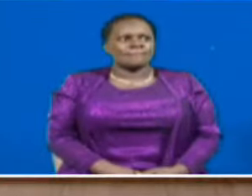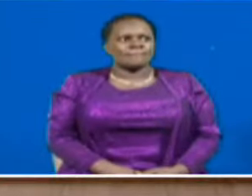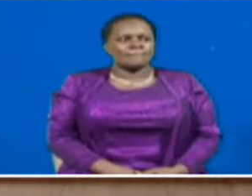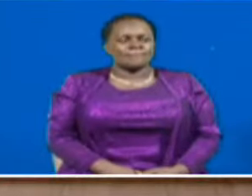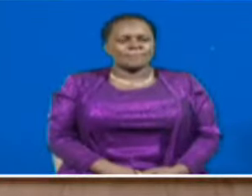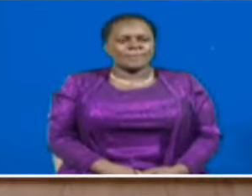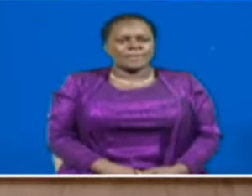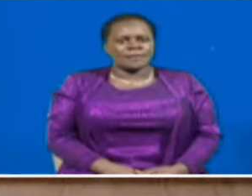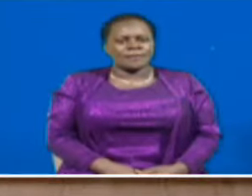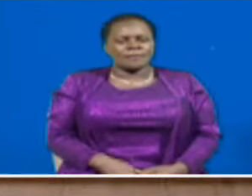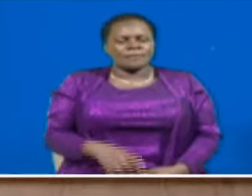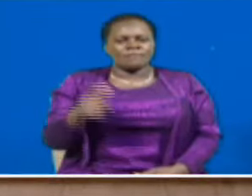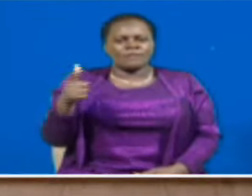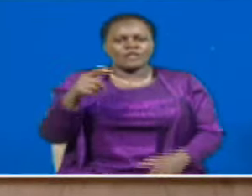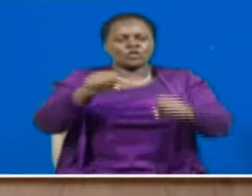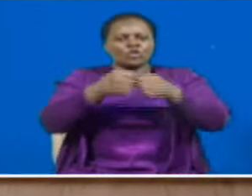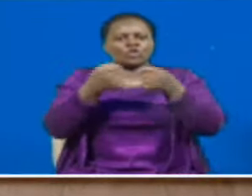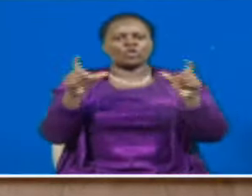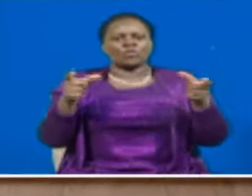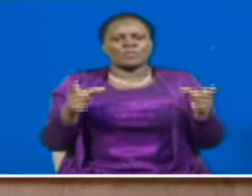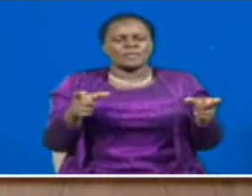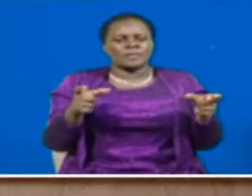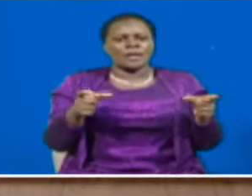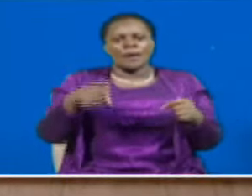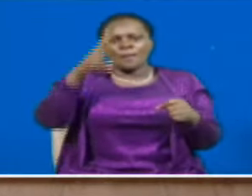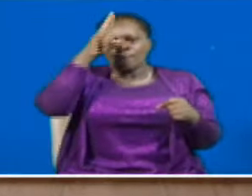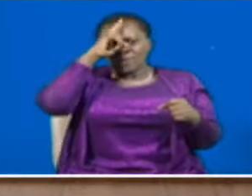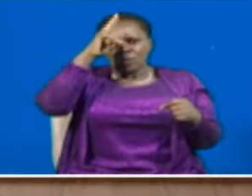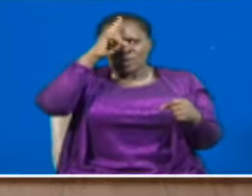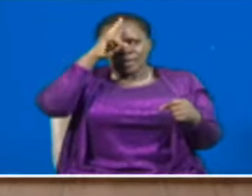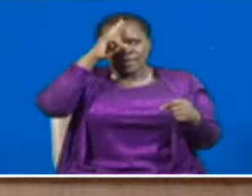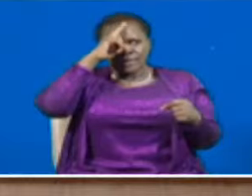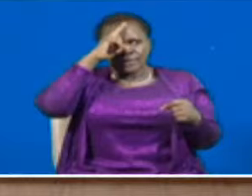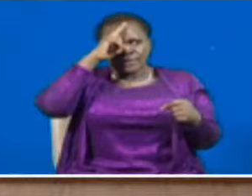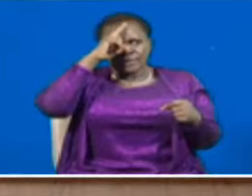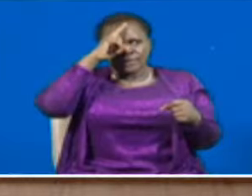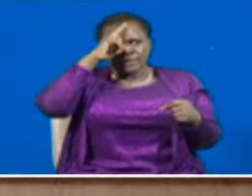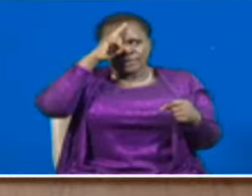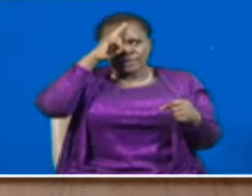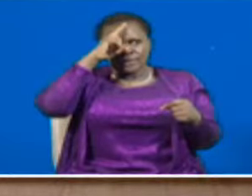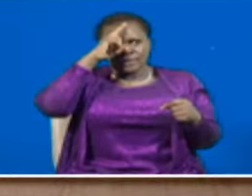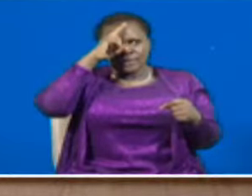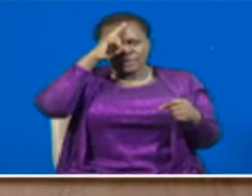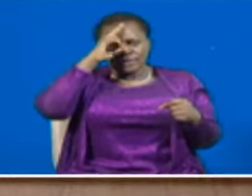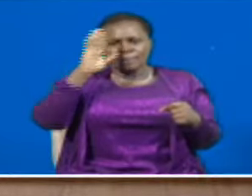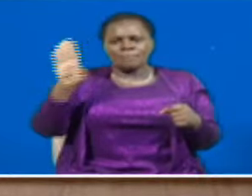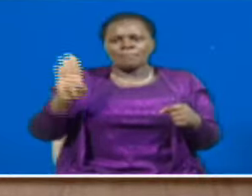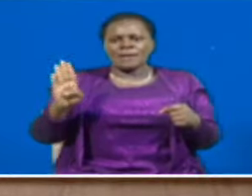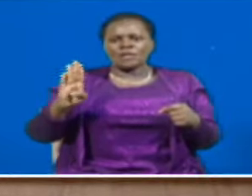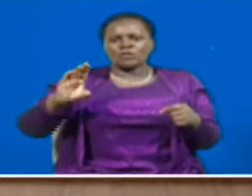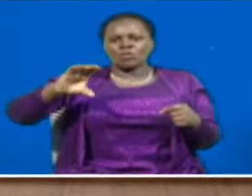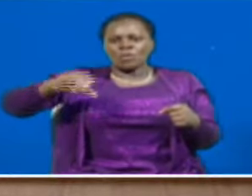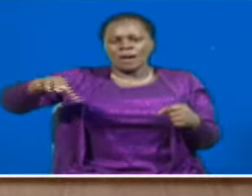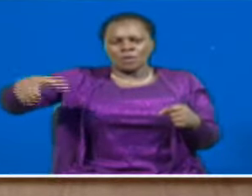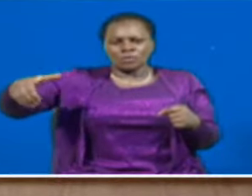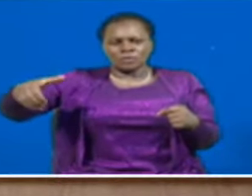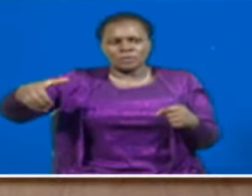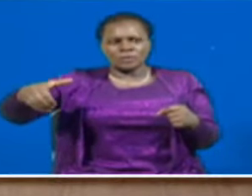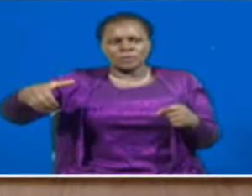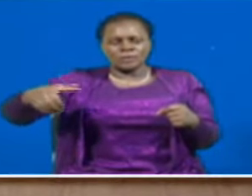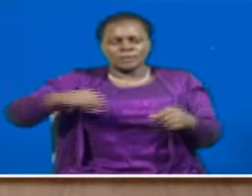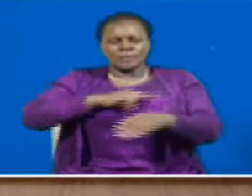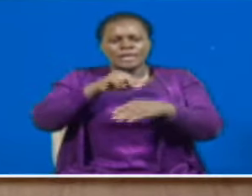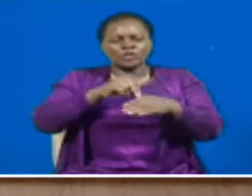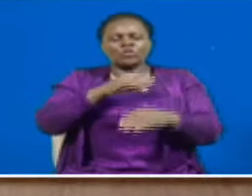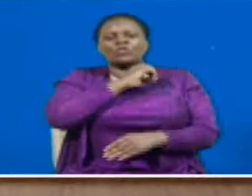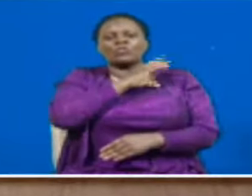A video circulating in social media allegedly of police reservists in Dangal Bay in Baringa County has caused a storm